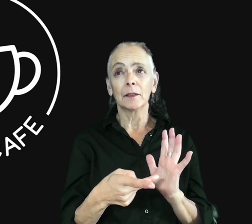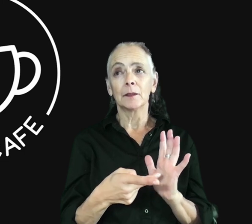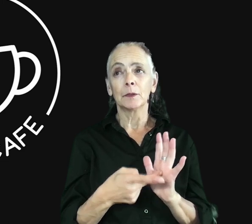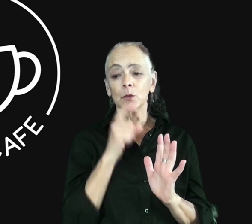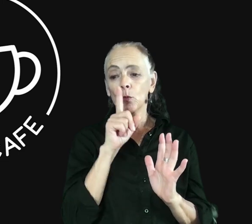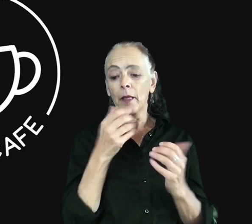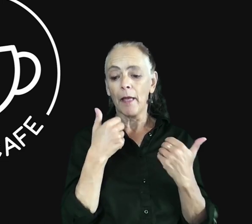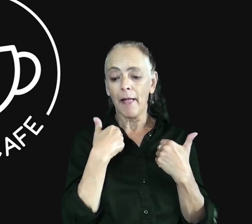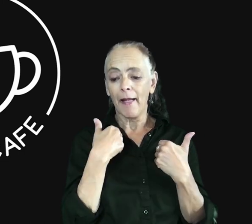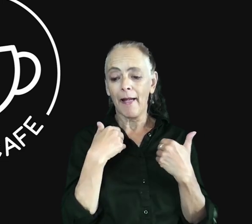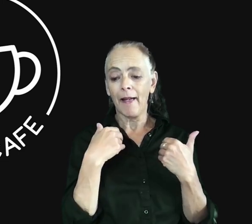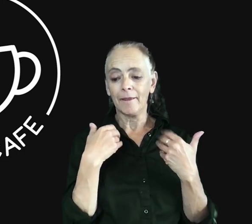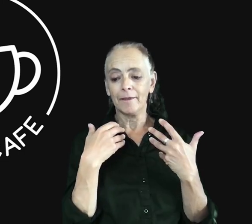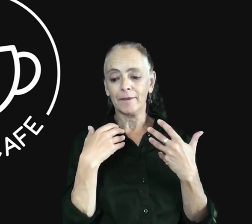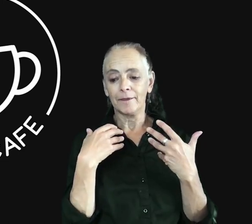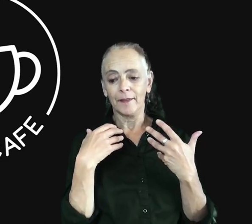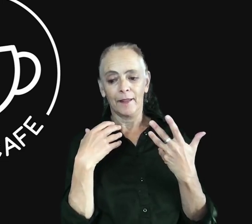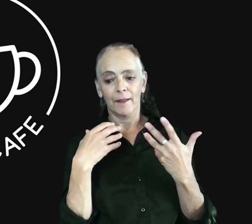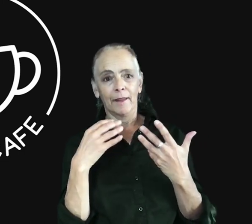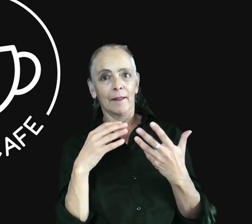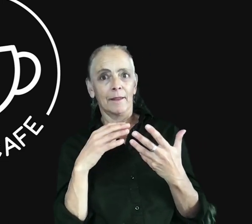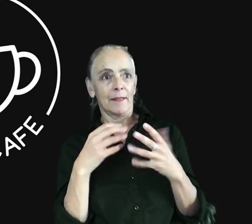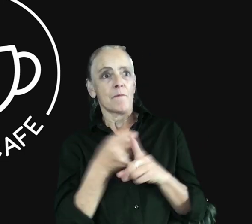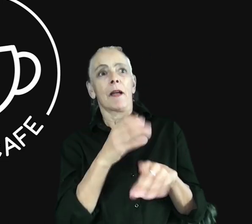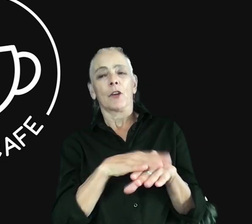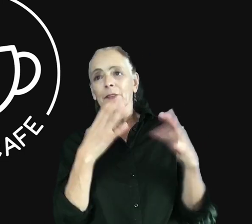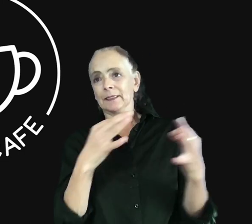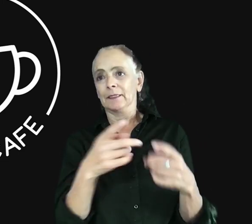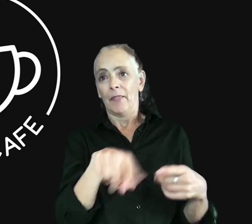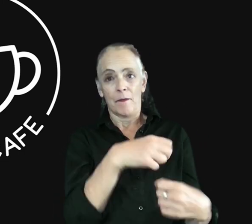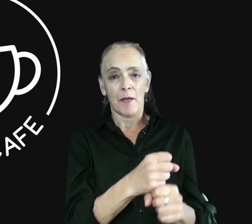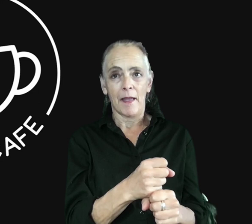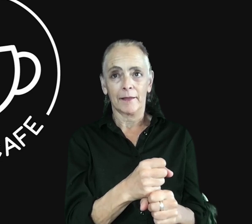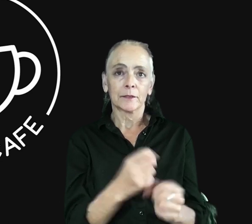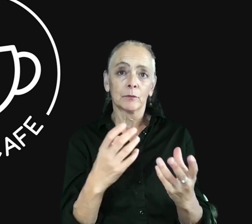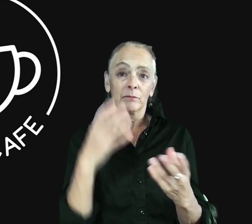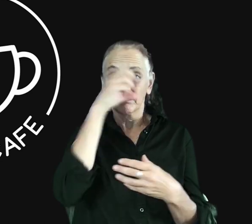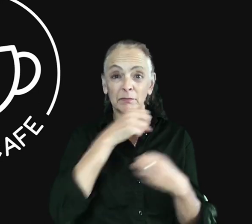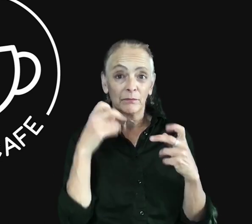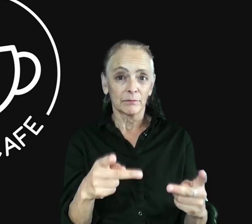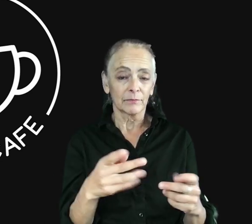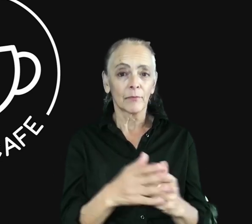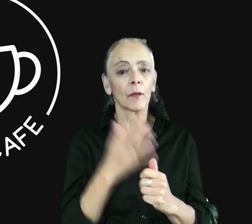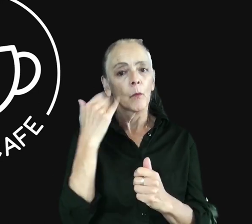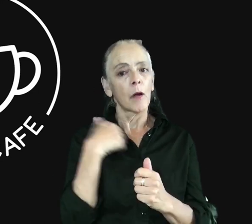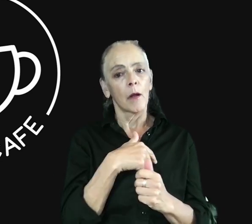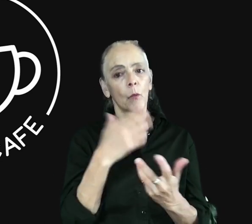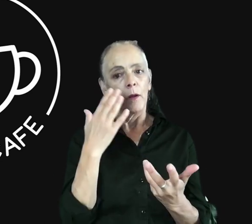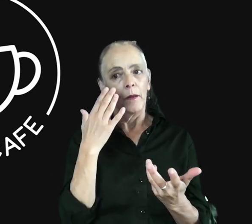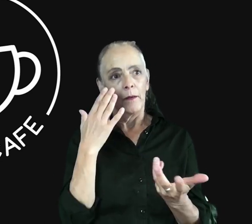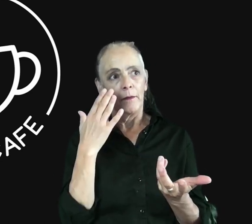really have a say about the decisions that i that are being made so it's definitely a missed opportunity because yeah we can tell if what they